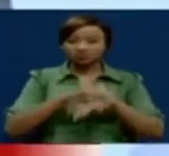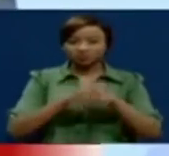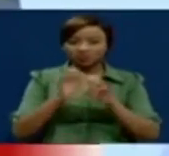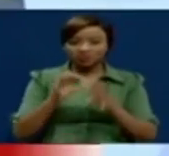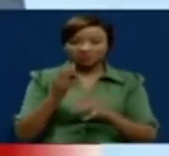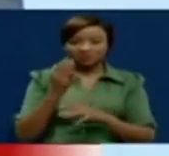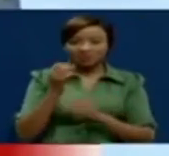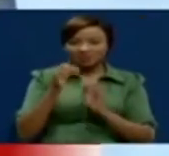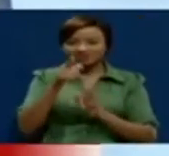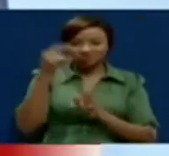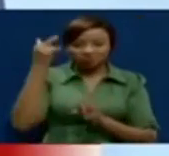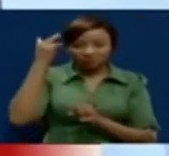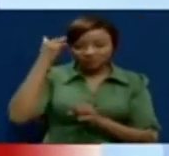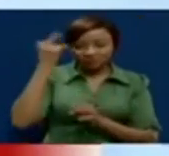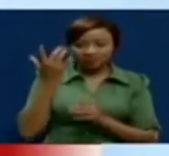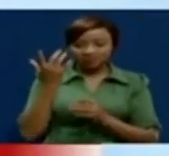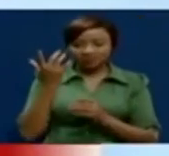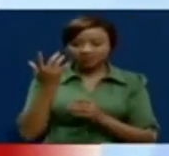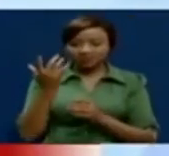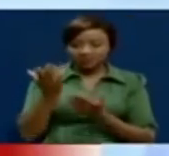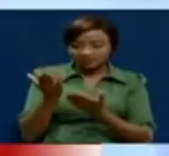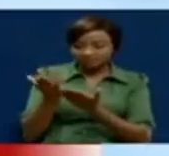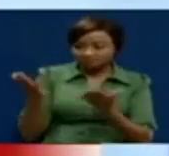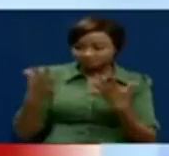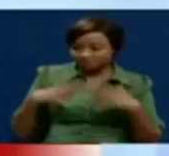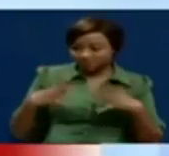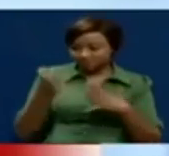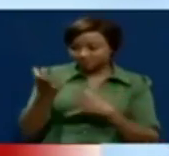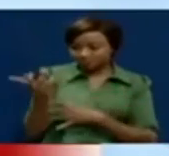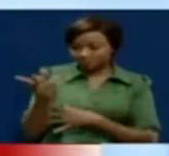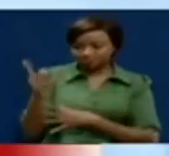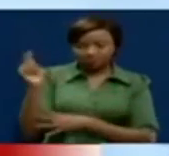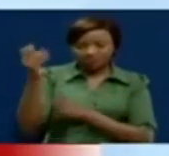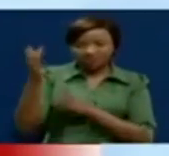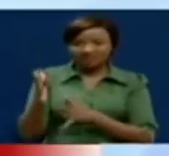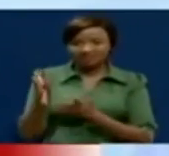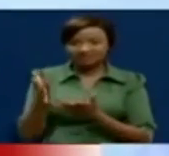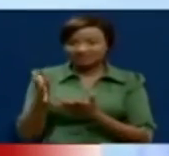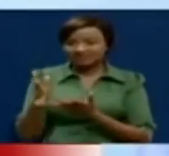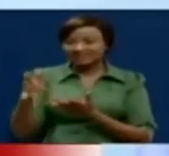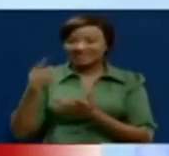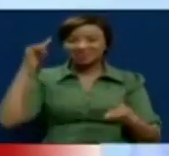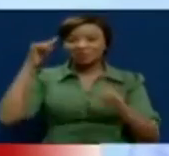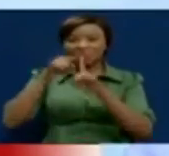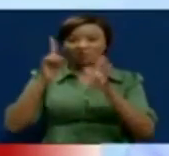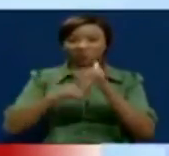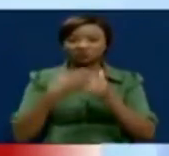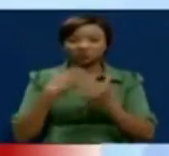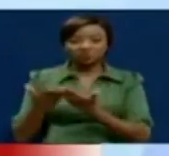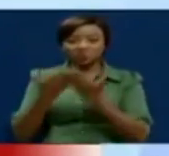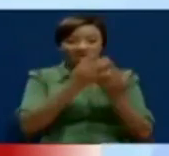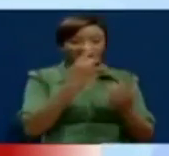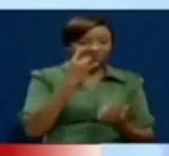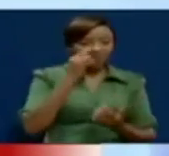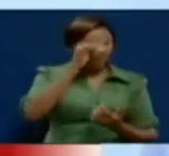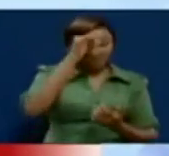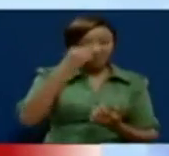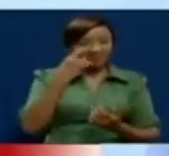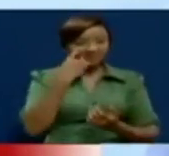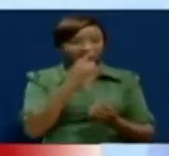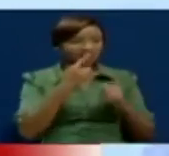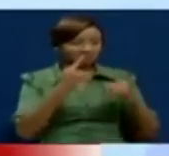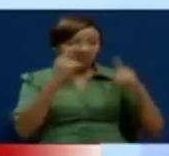to trivialize the lives of Kenyans, even one Kenyan. And I